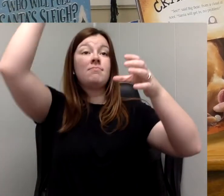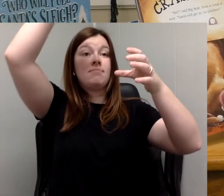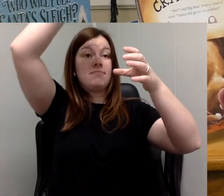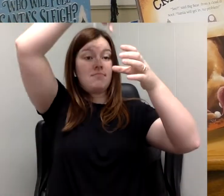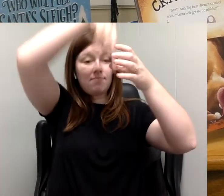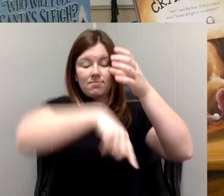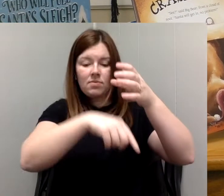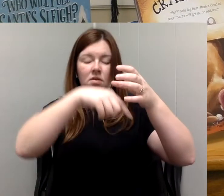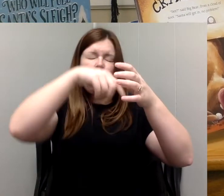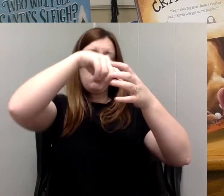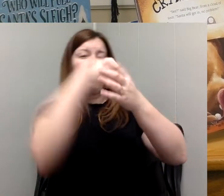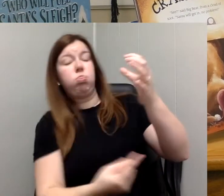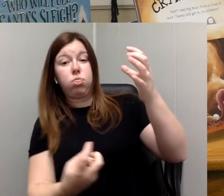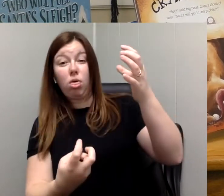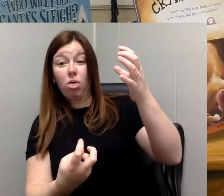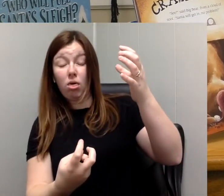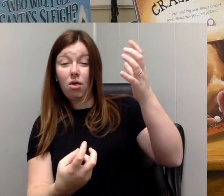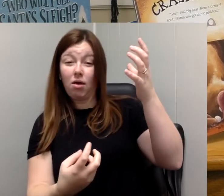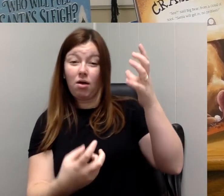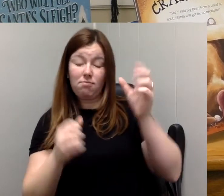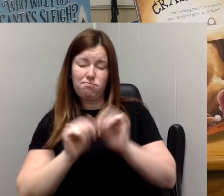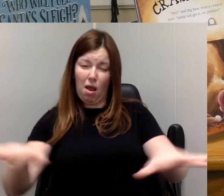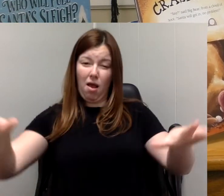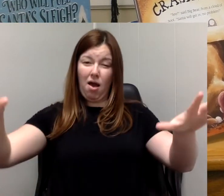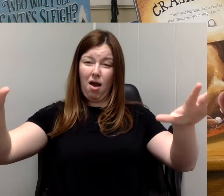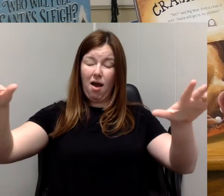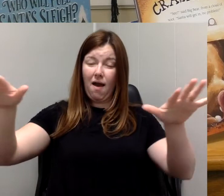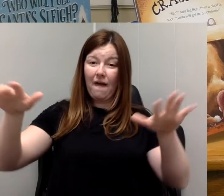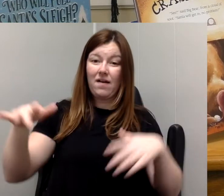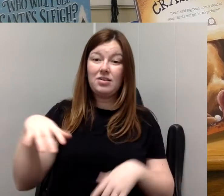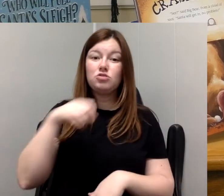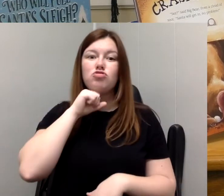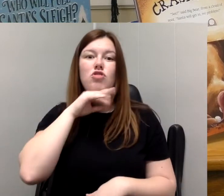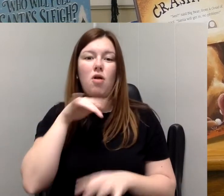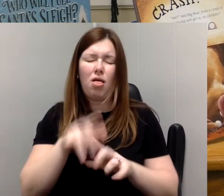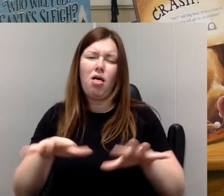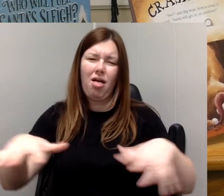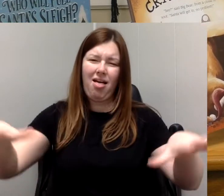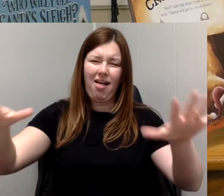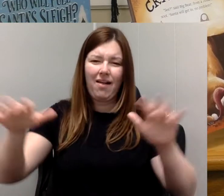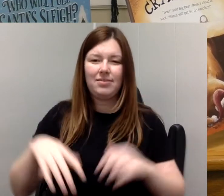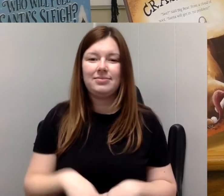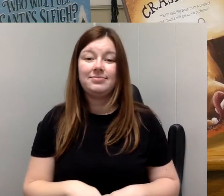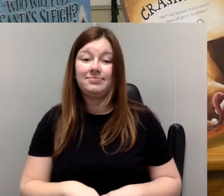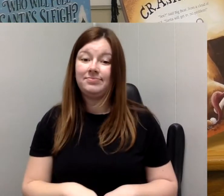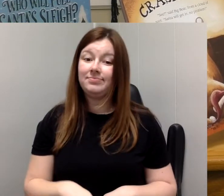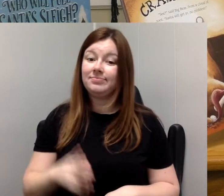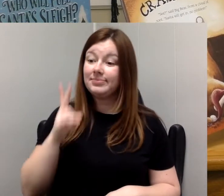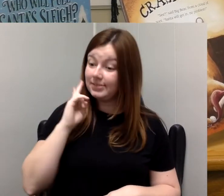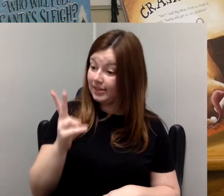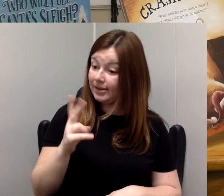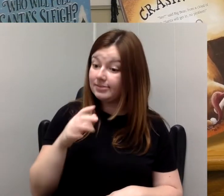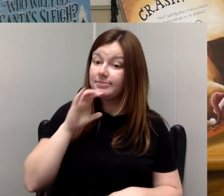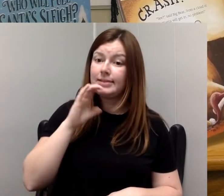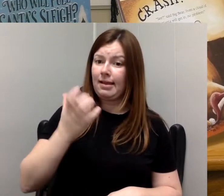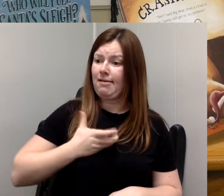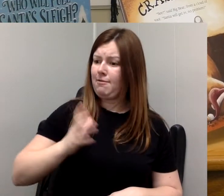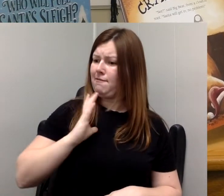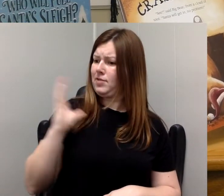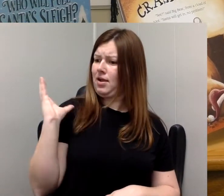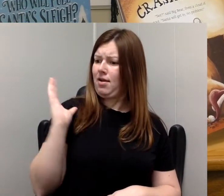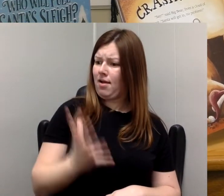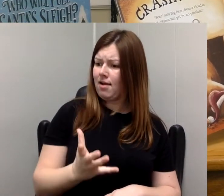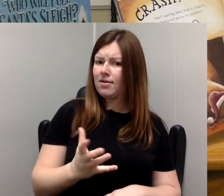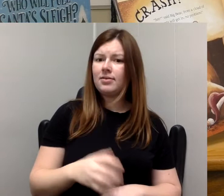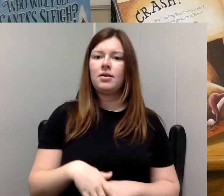Crash! "See, Big Bear, from a cloud of soot, Santa will have no problem." "Santa won't come